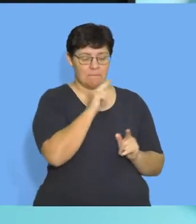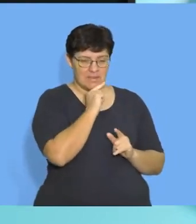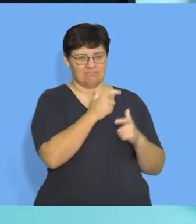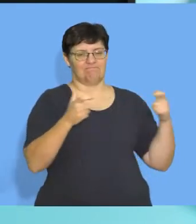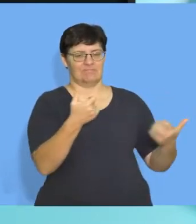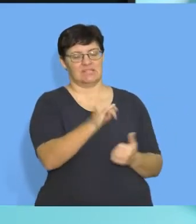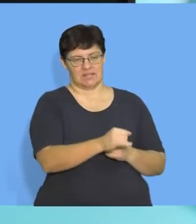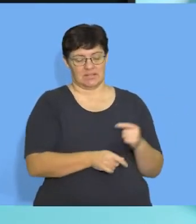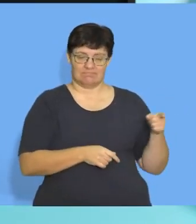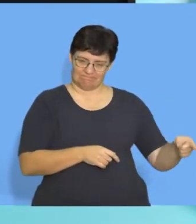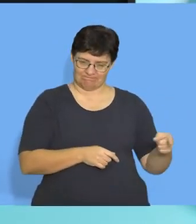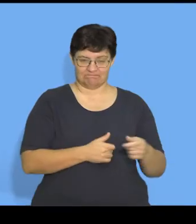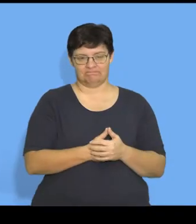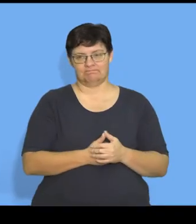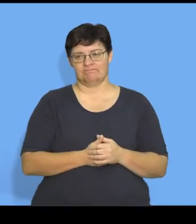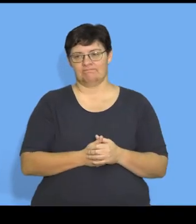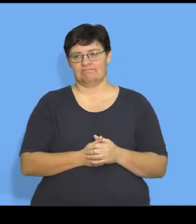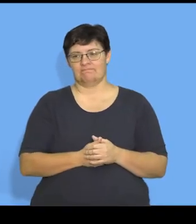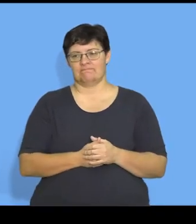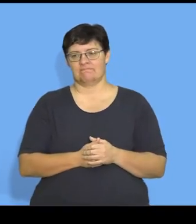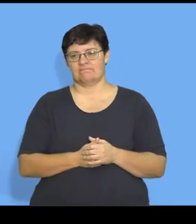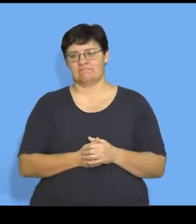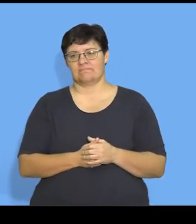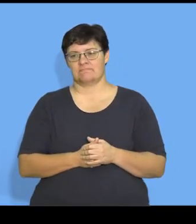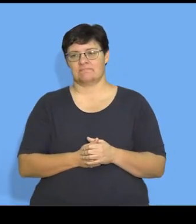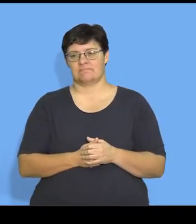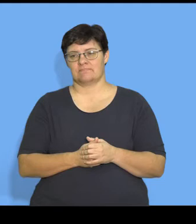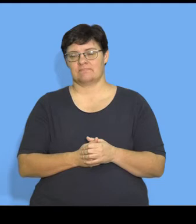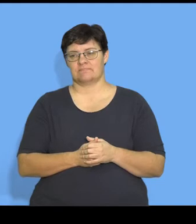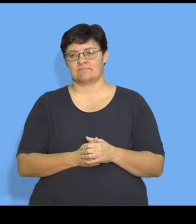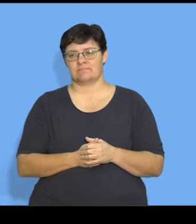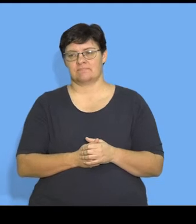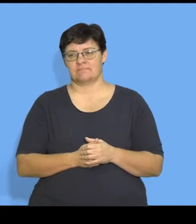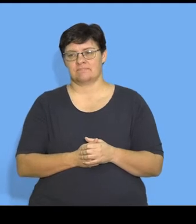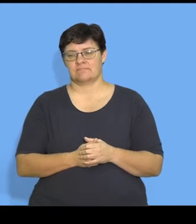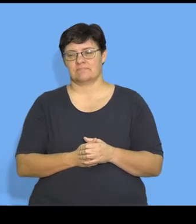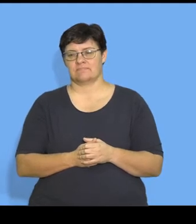magnitude. That means temperature is a scalar.